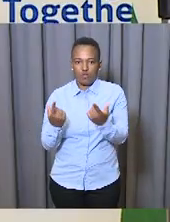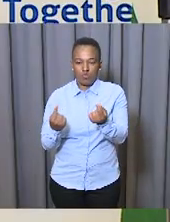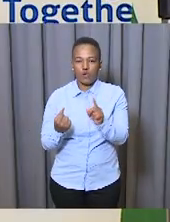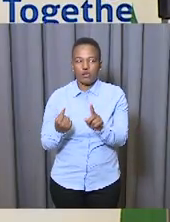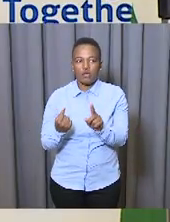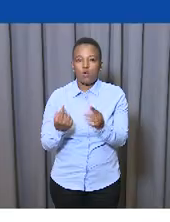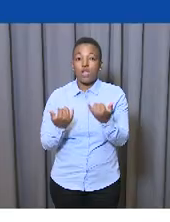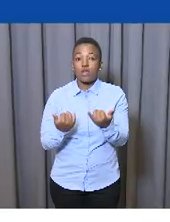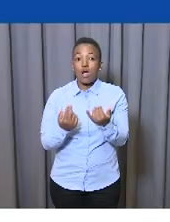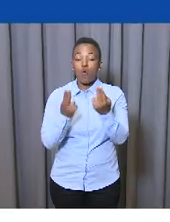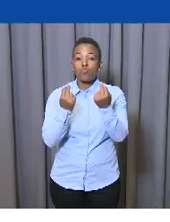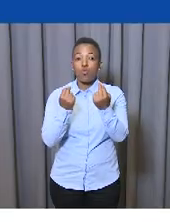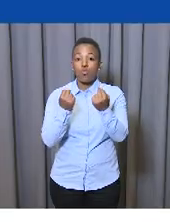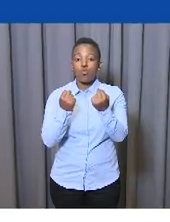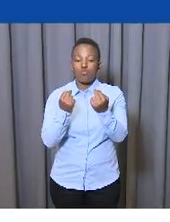phase.